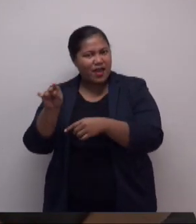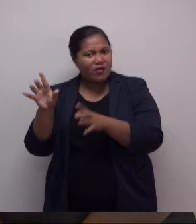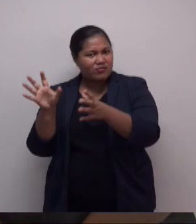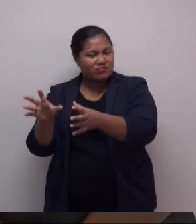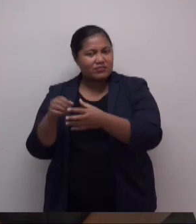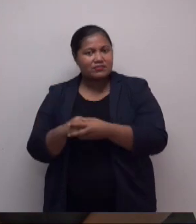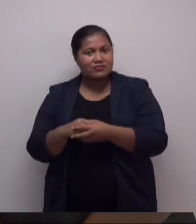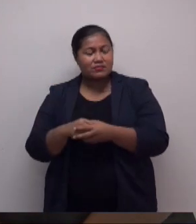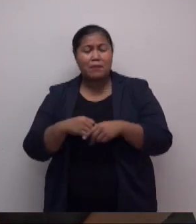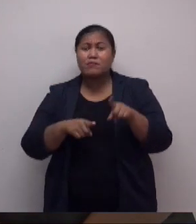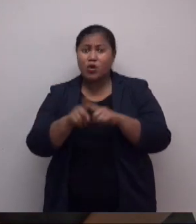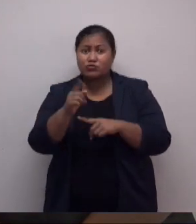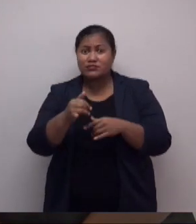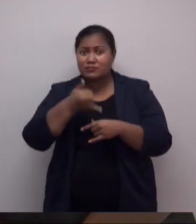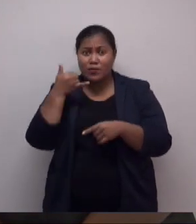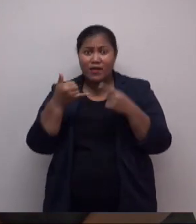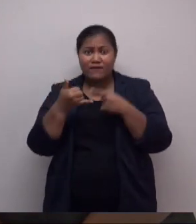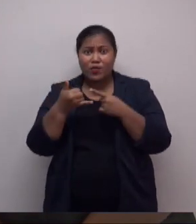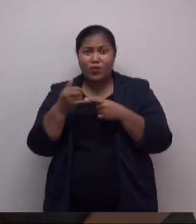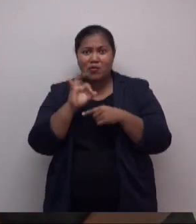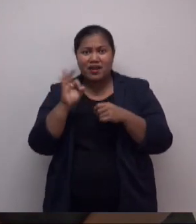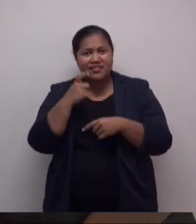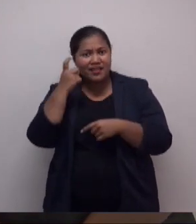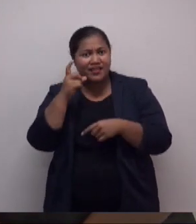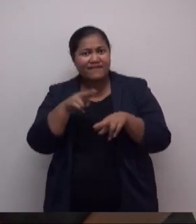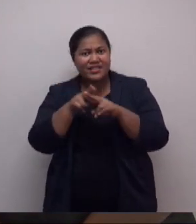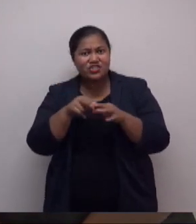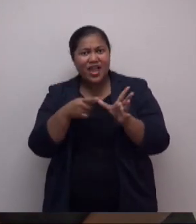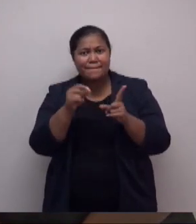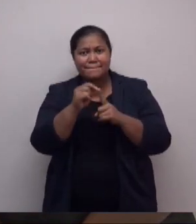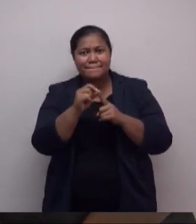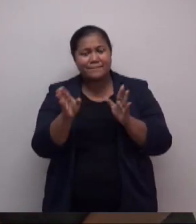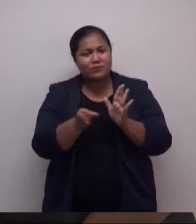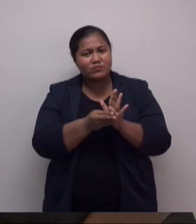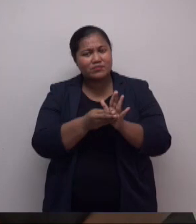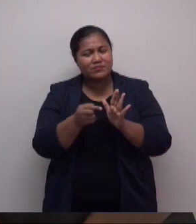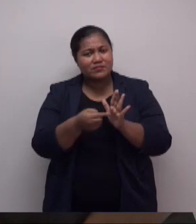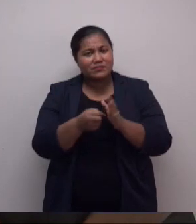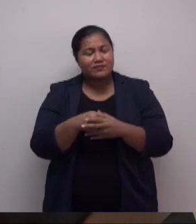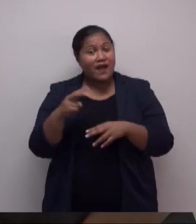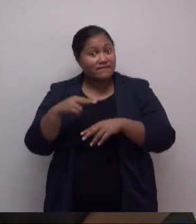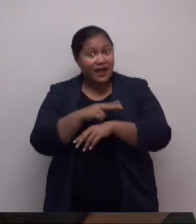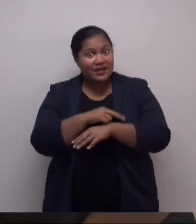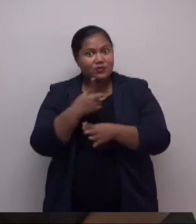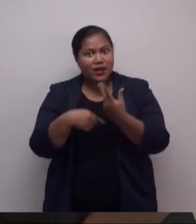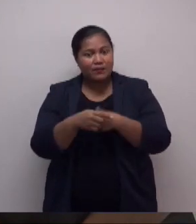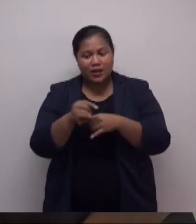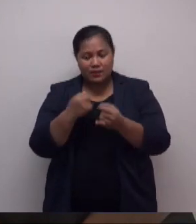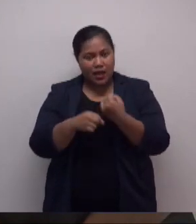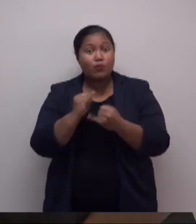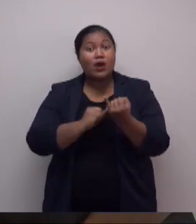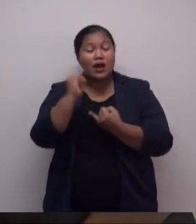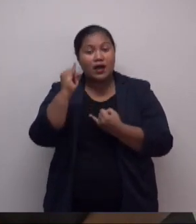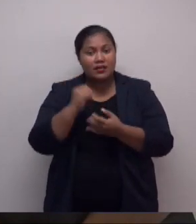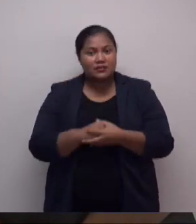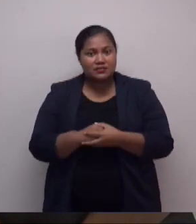Most mobile phones did not have Care Fiji installed. The virus felt the world away. It